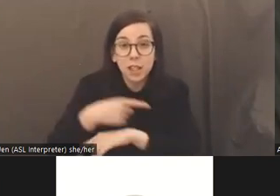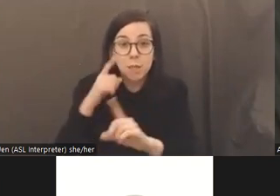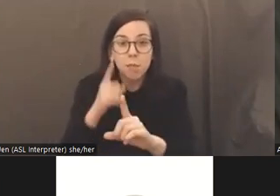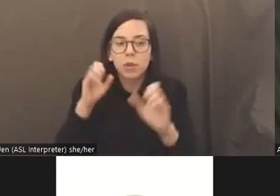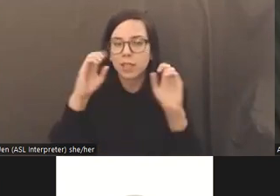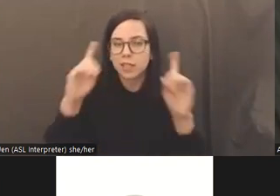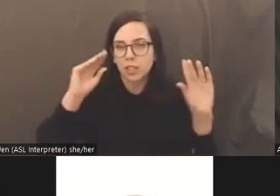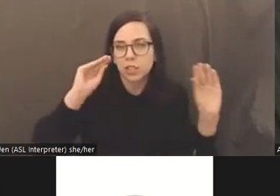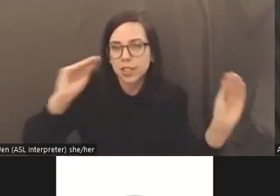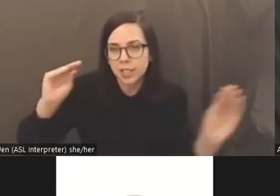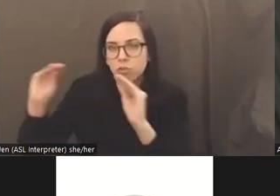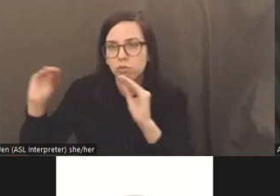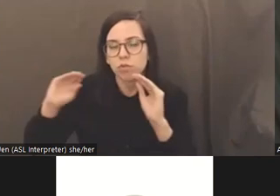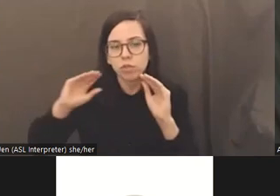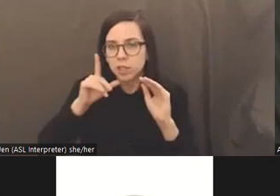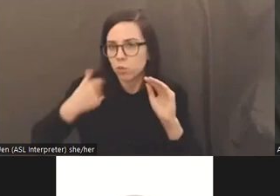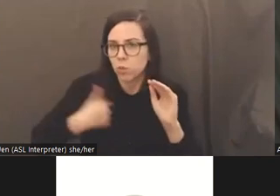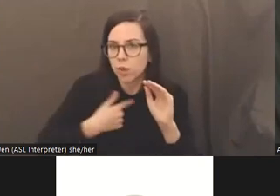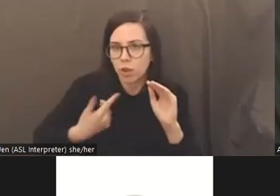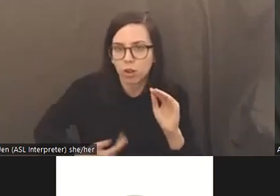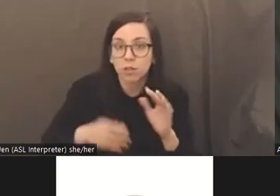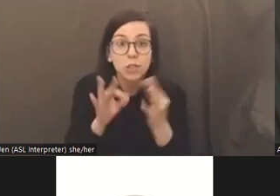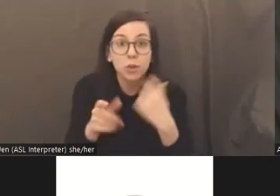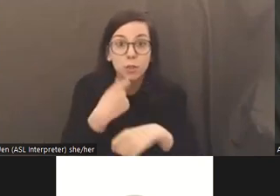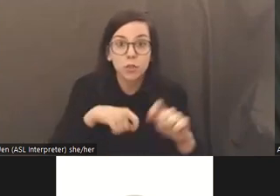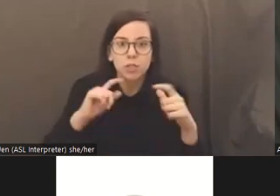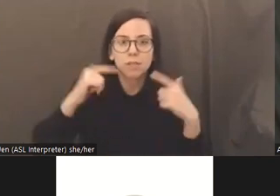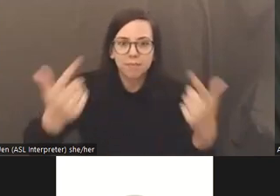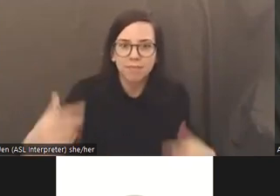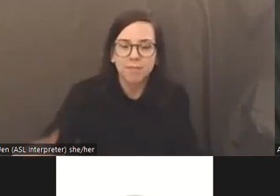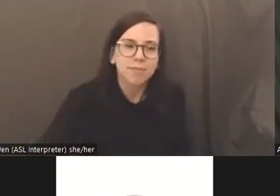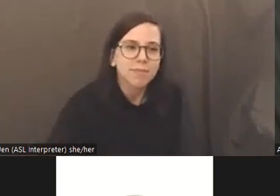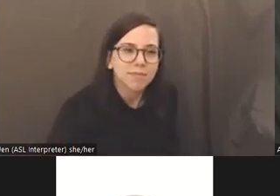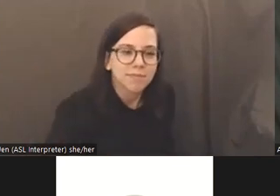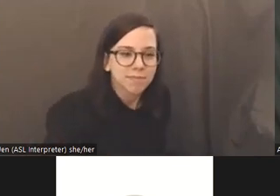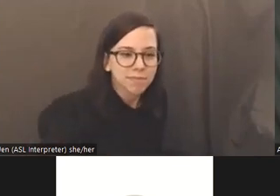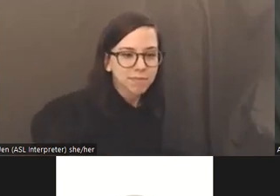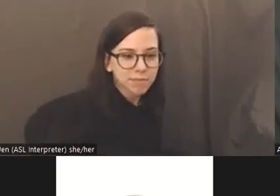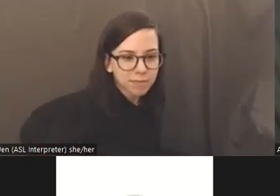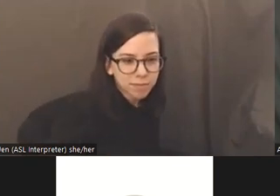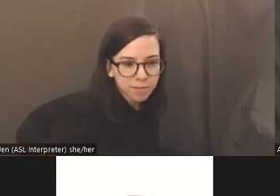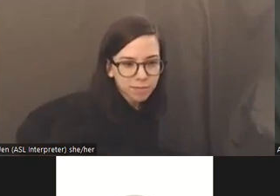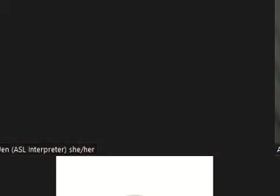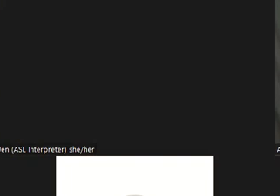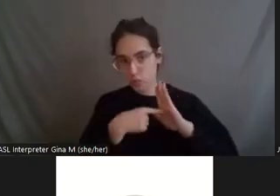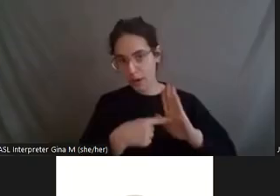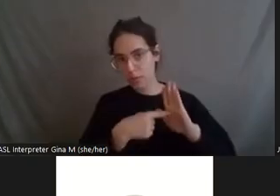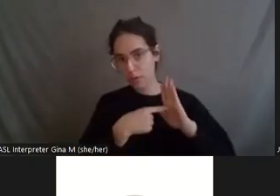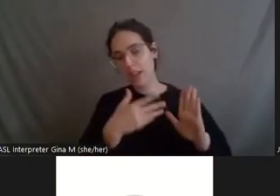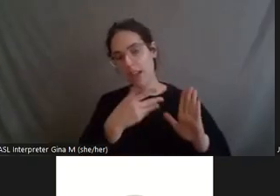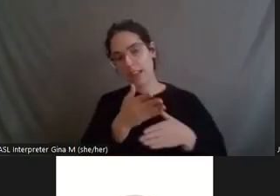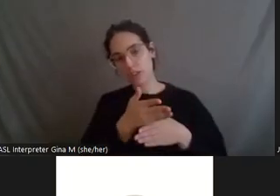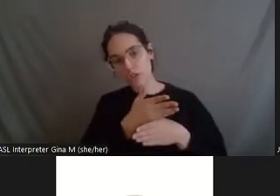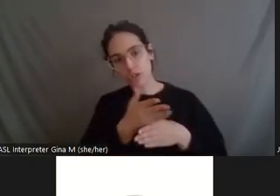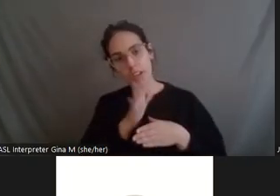and education being at our core, making sure that we're representing and sharing our stories, sharing our